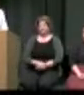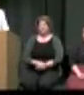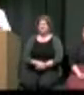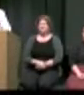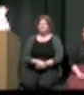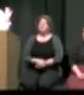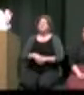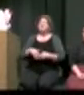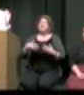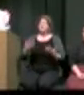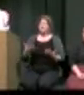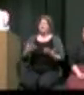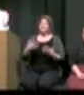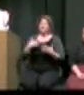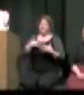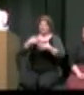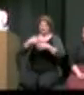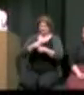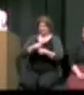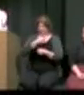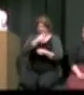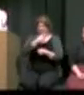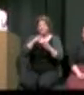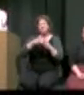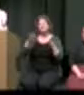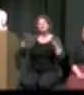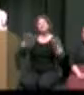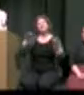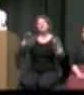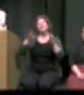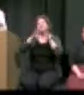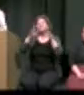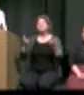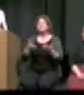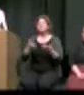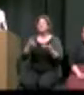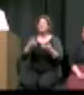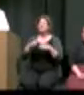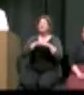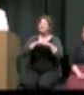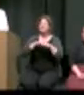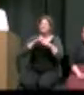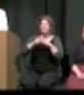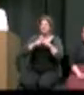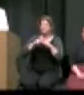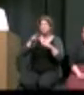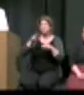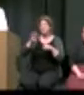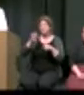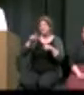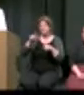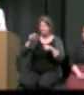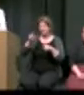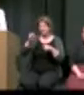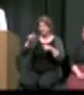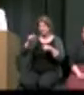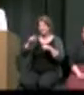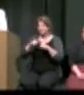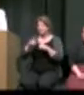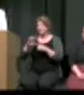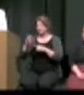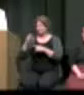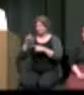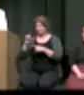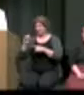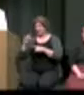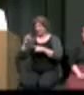So I'm going to just kind of skim through this. This is a general overview of the remedial area, but Charlie Stein is going to be up here after